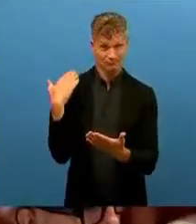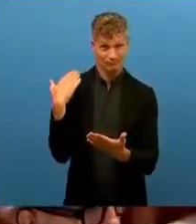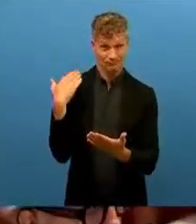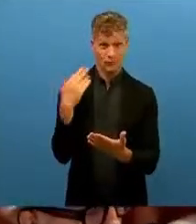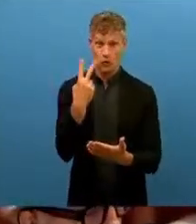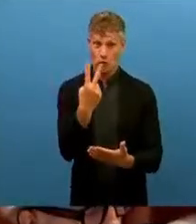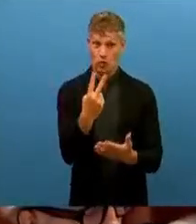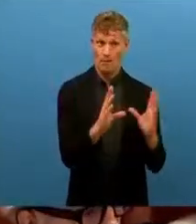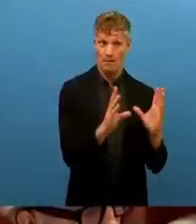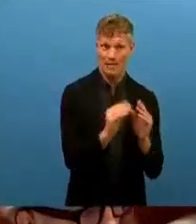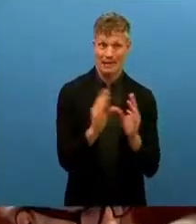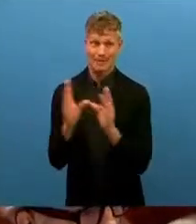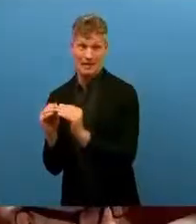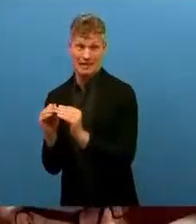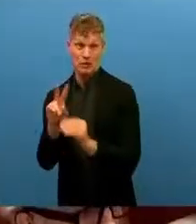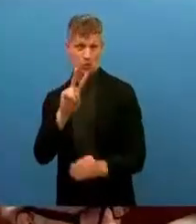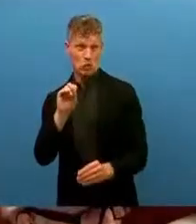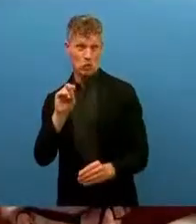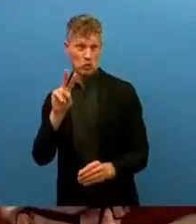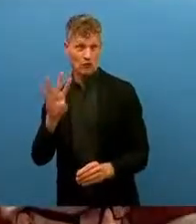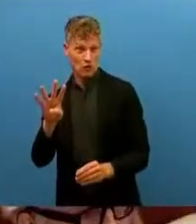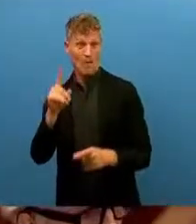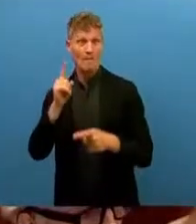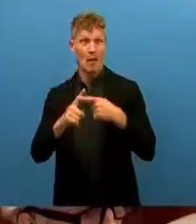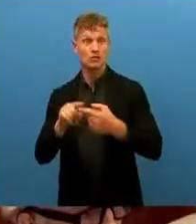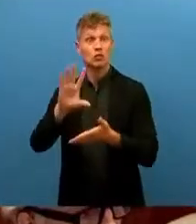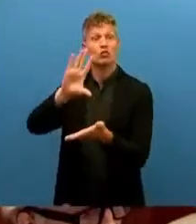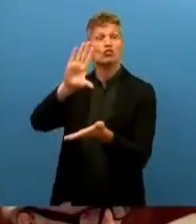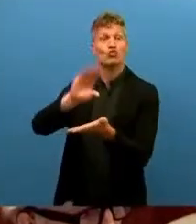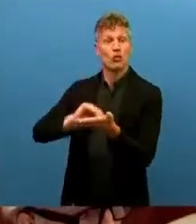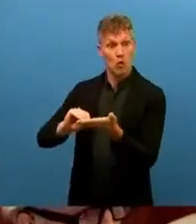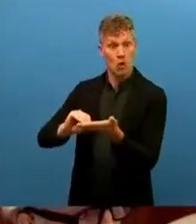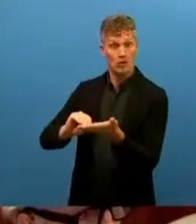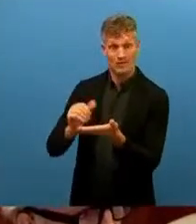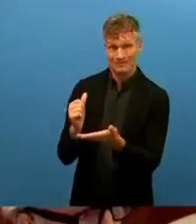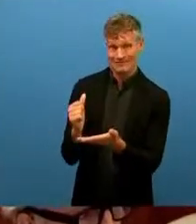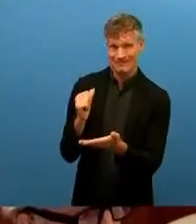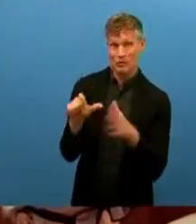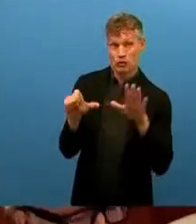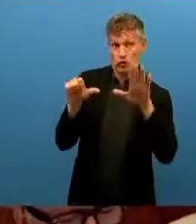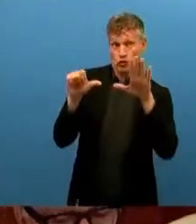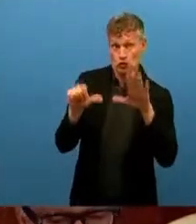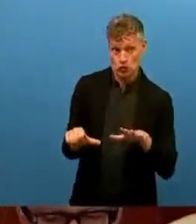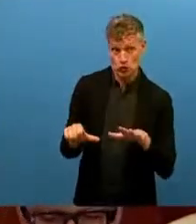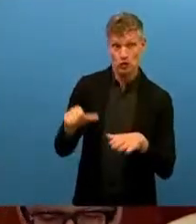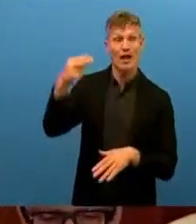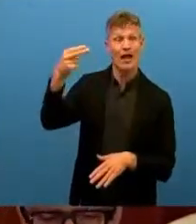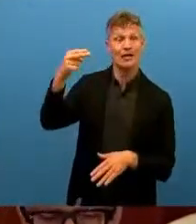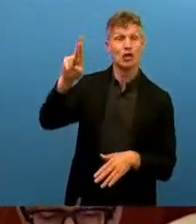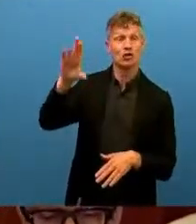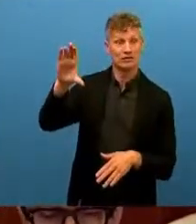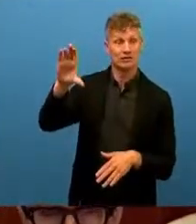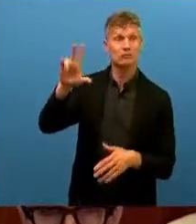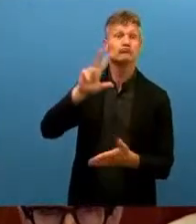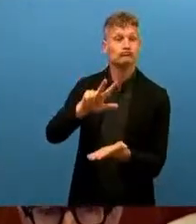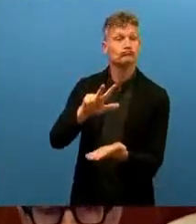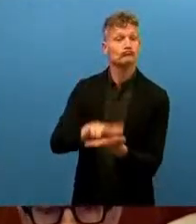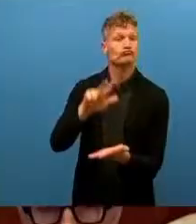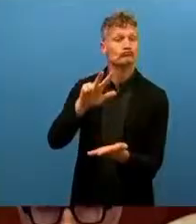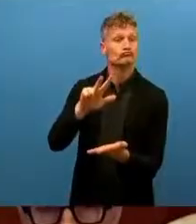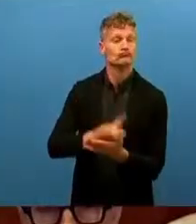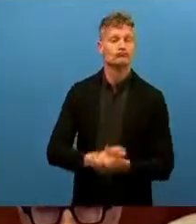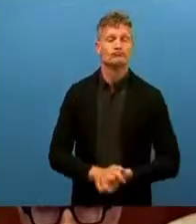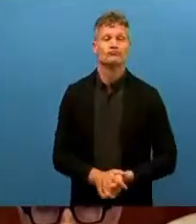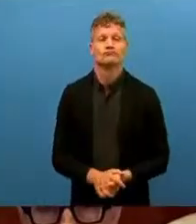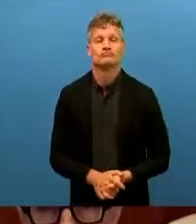for the report which is adopted by the Human Rights Council this last June session. My deepest appreciation to